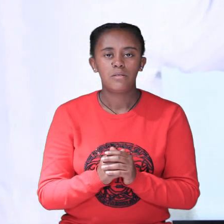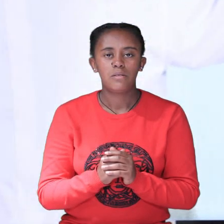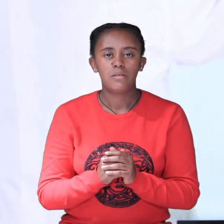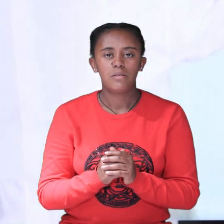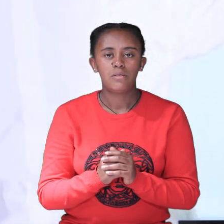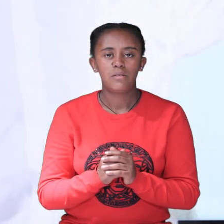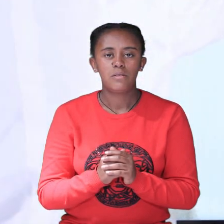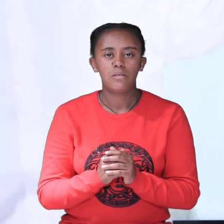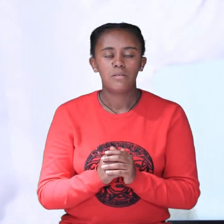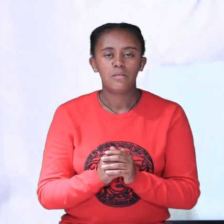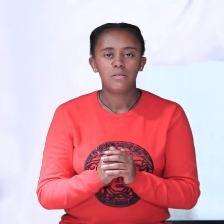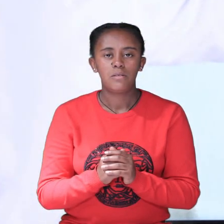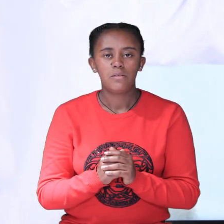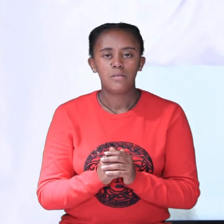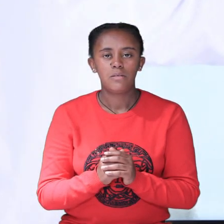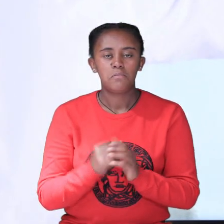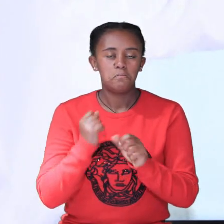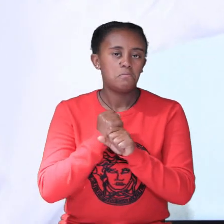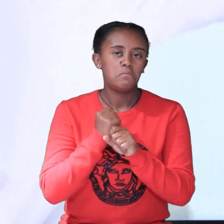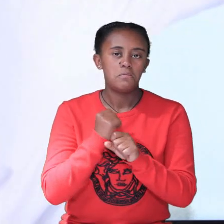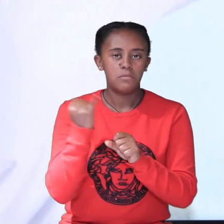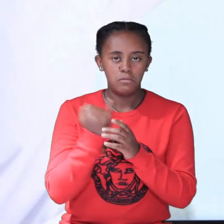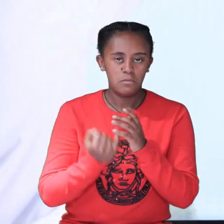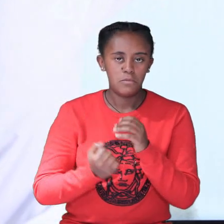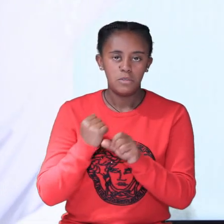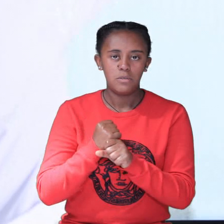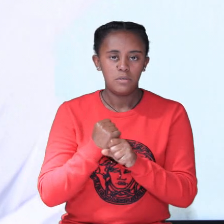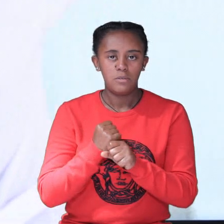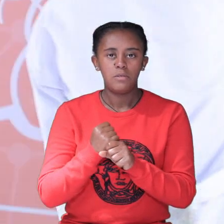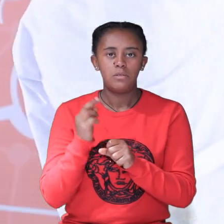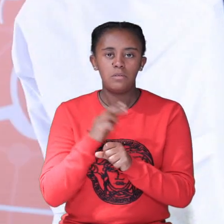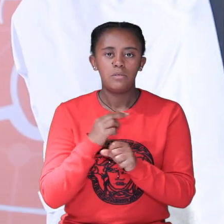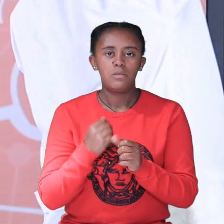Required A, draw the diagram.